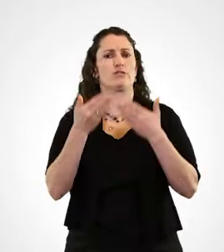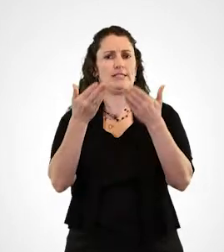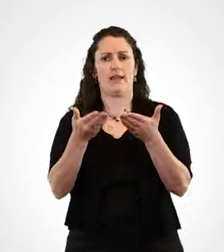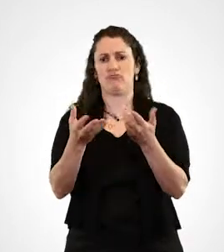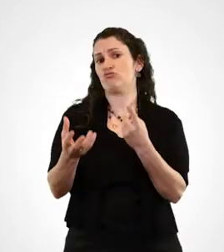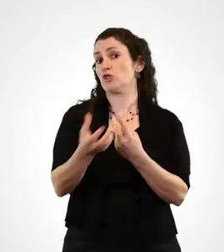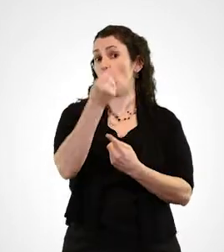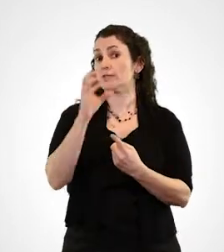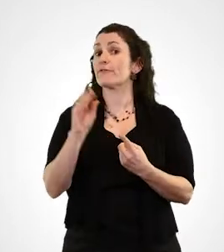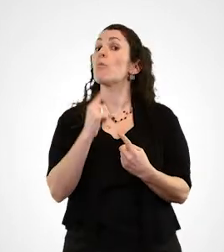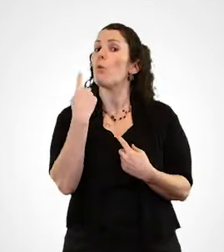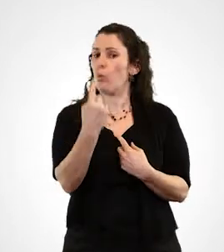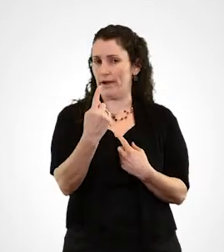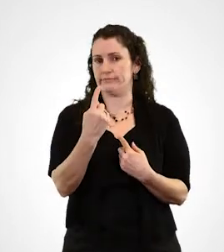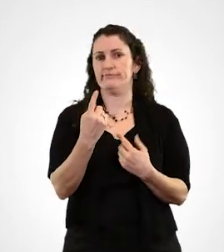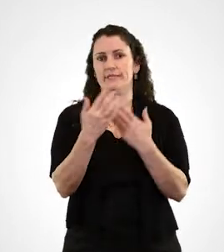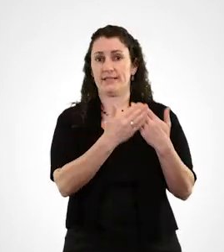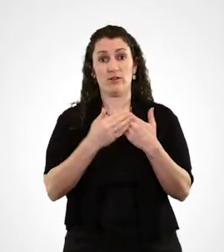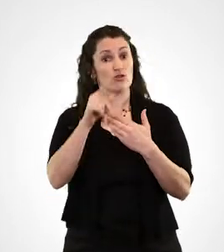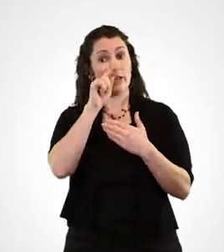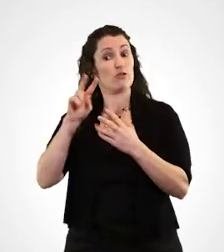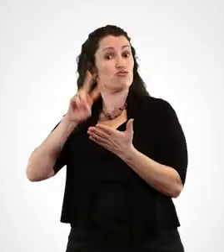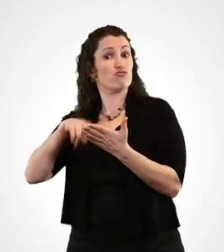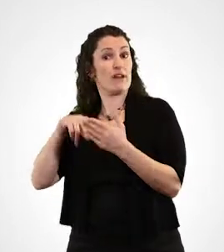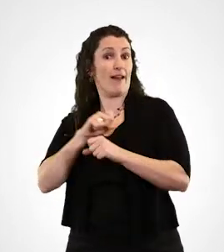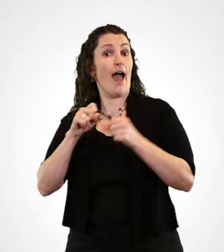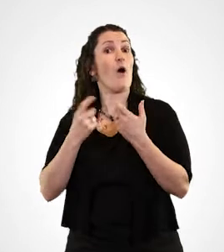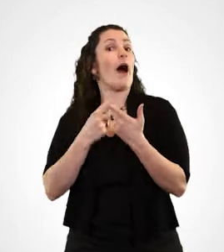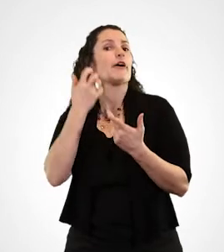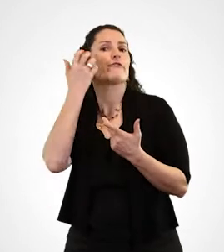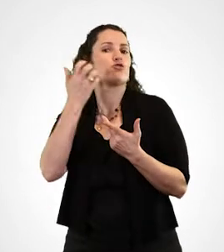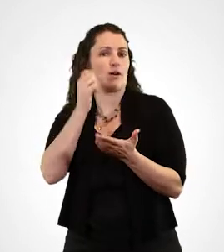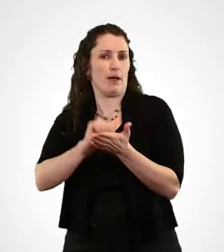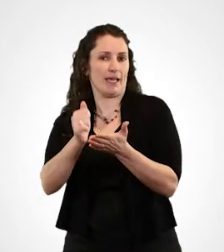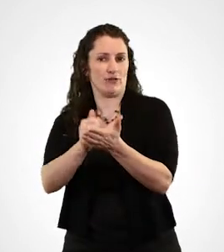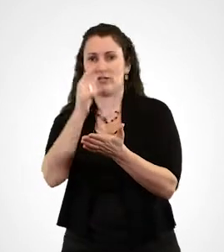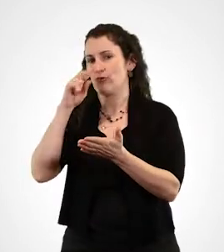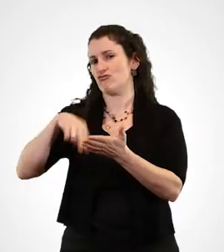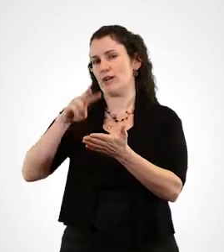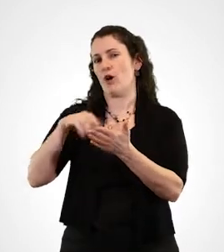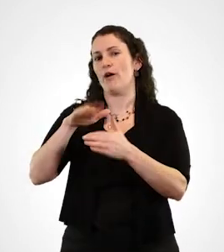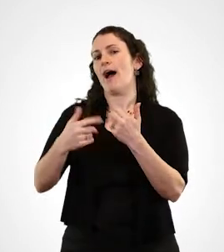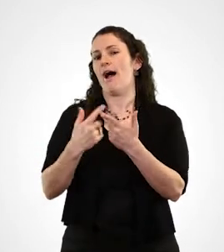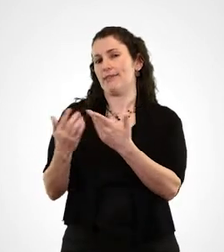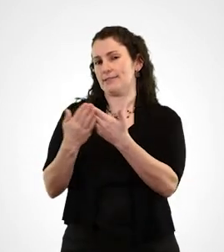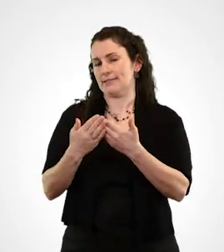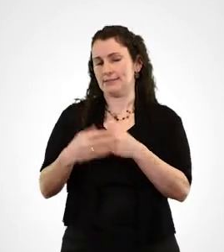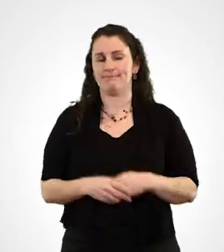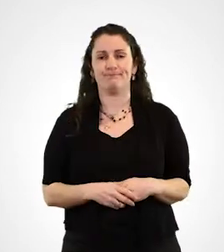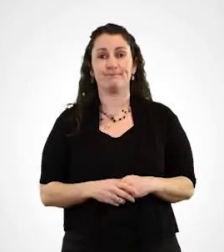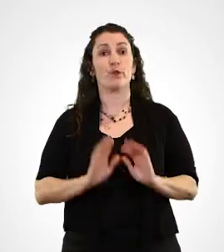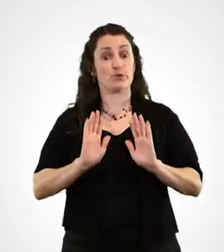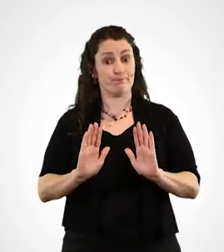one specific study. You can look for the others in our publications when they come out. So in this particular study,